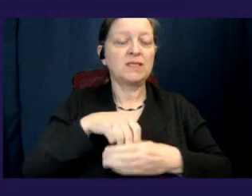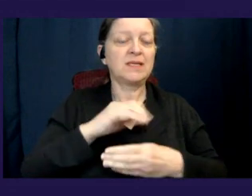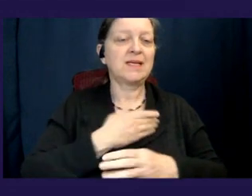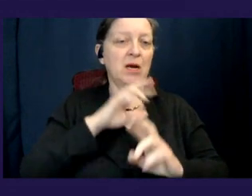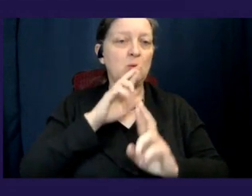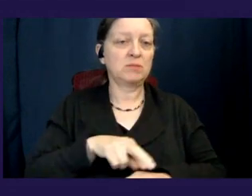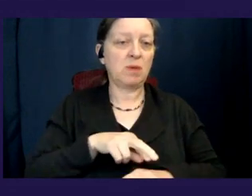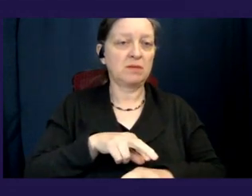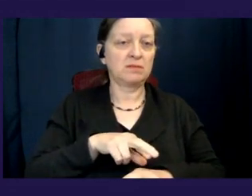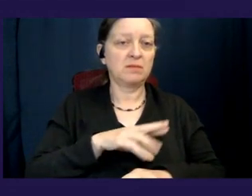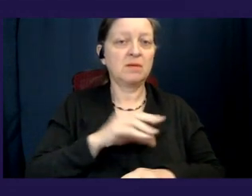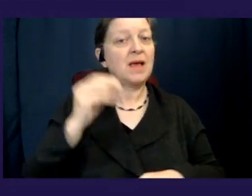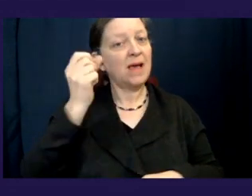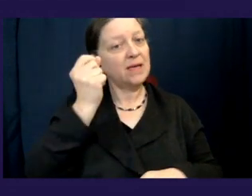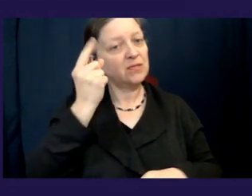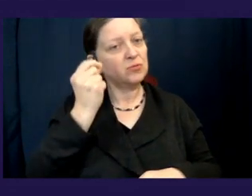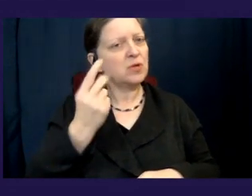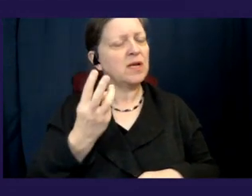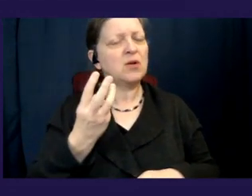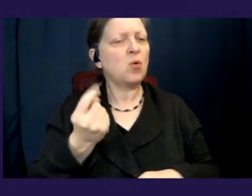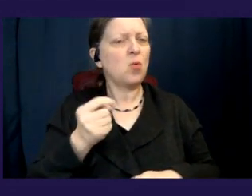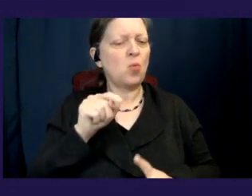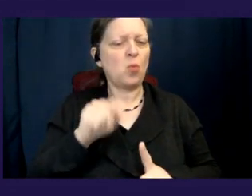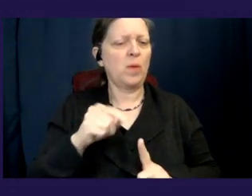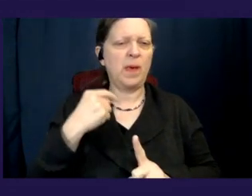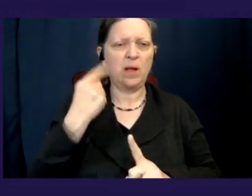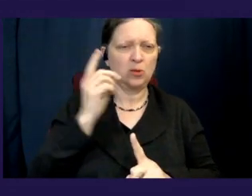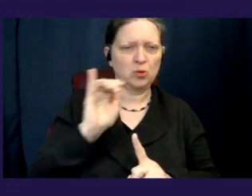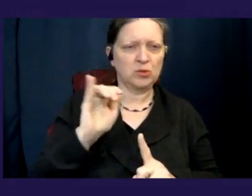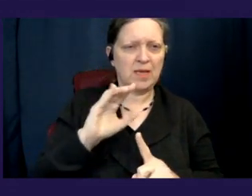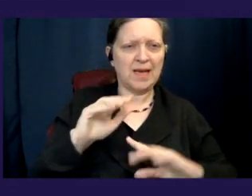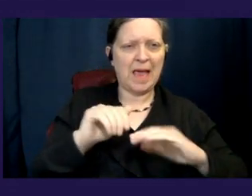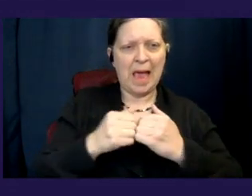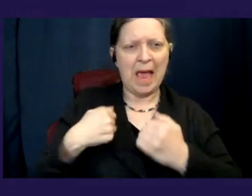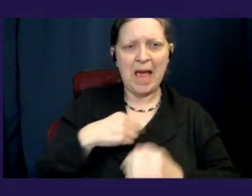and understanding what that can look like and how we respond to